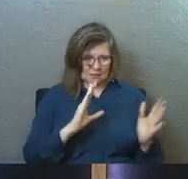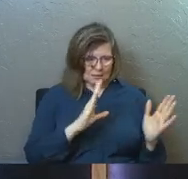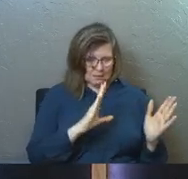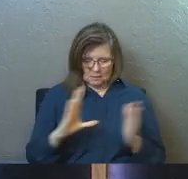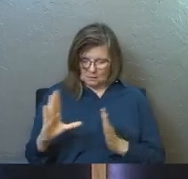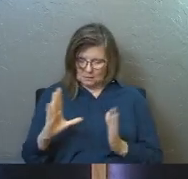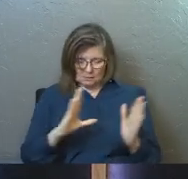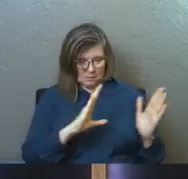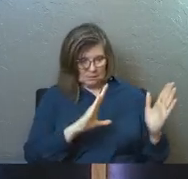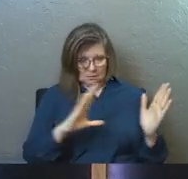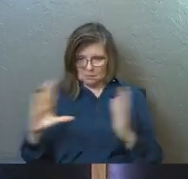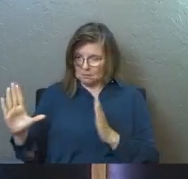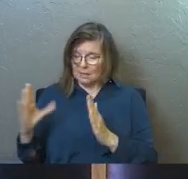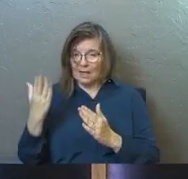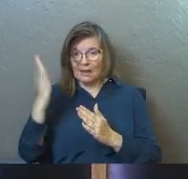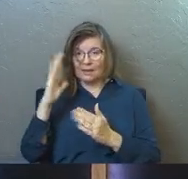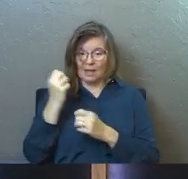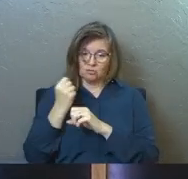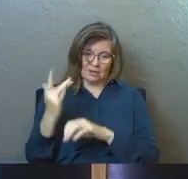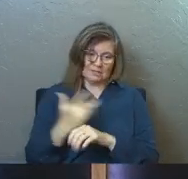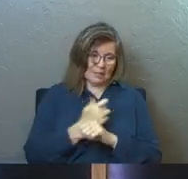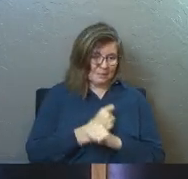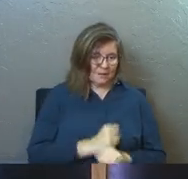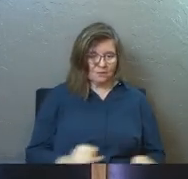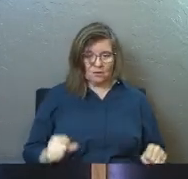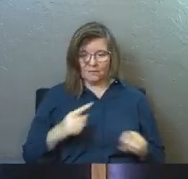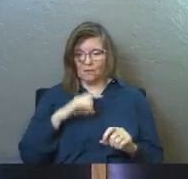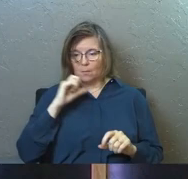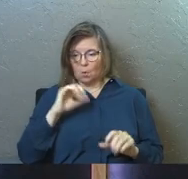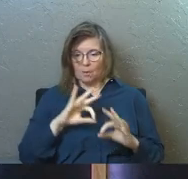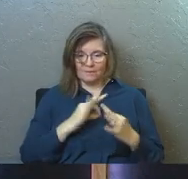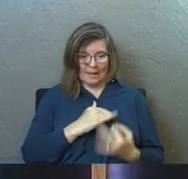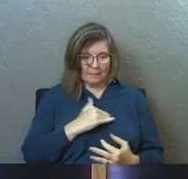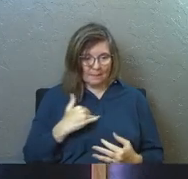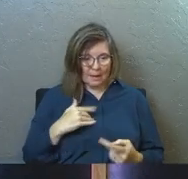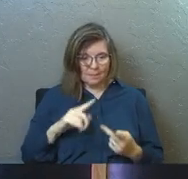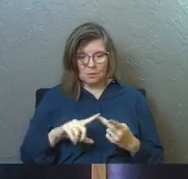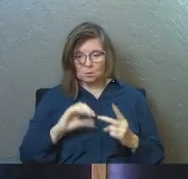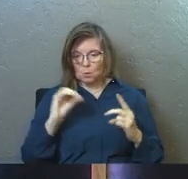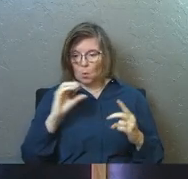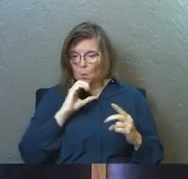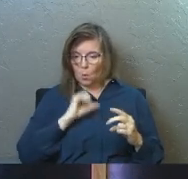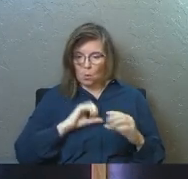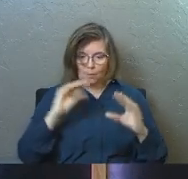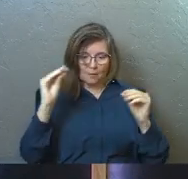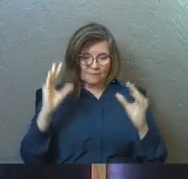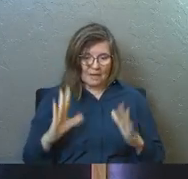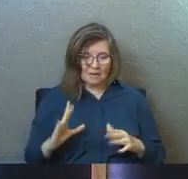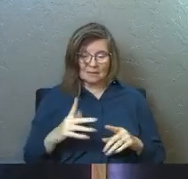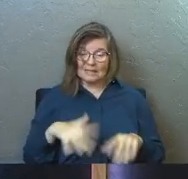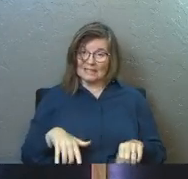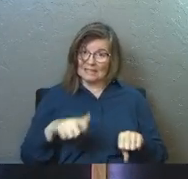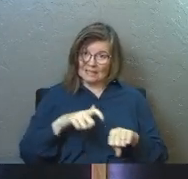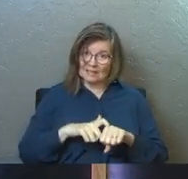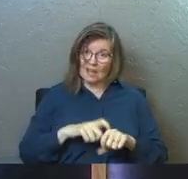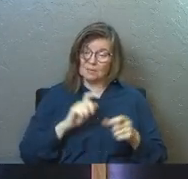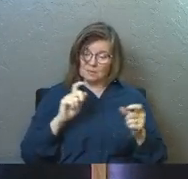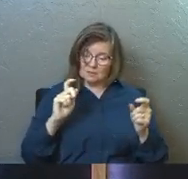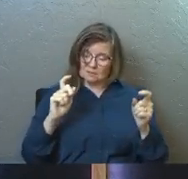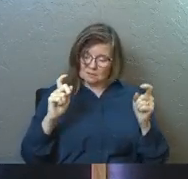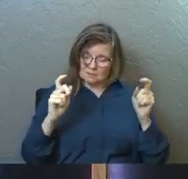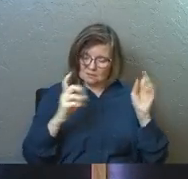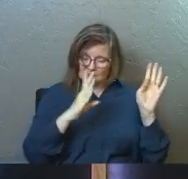God trying to set me free from old family members and old professors. And it takes time,